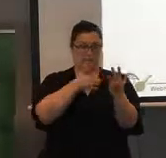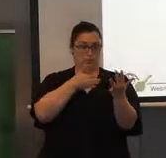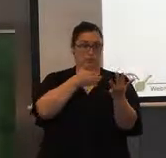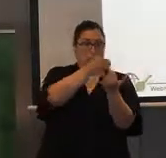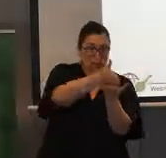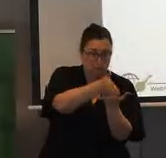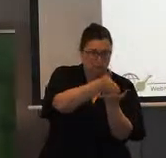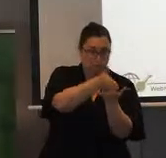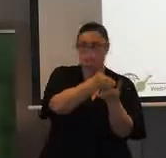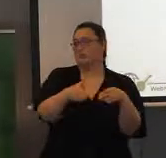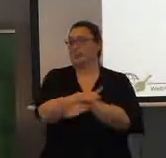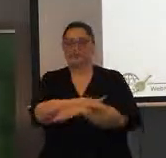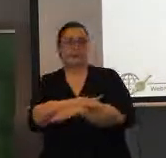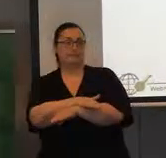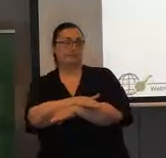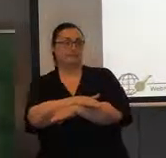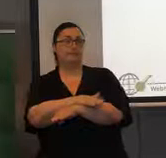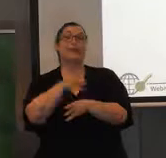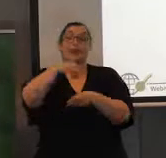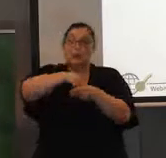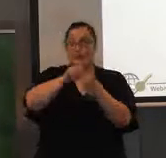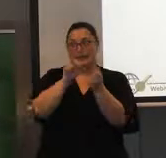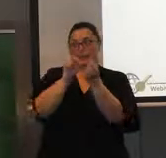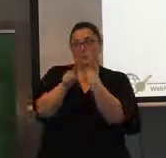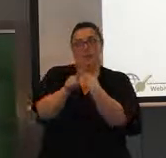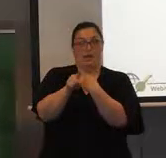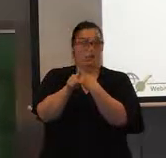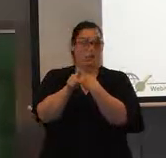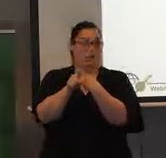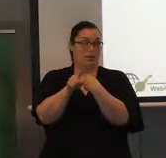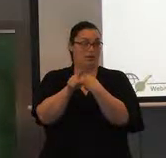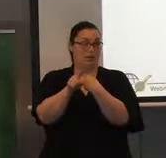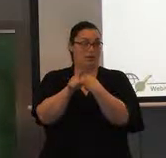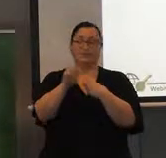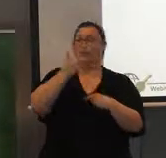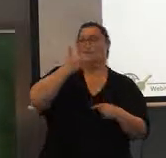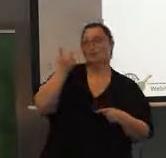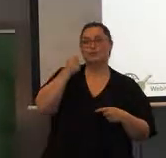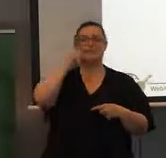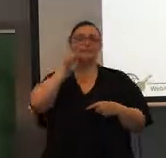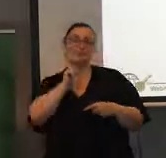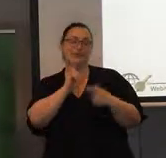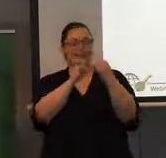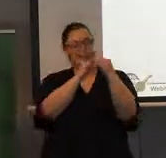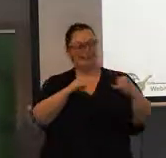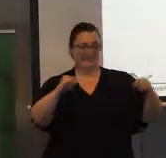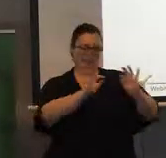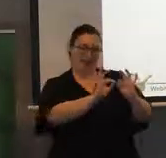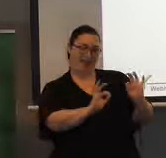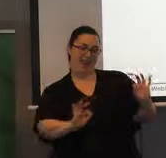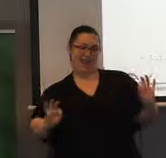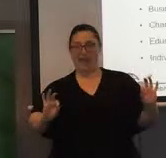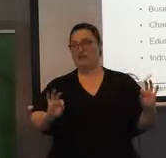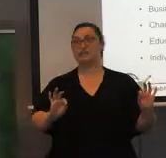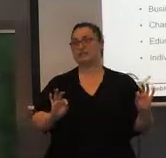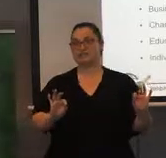connection to get is covered by them, including your email. So say goodbye to the pretty pink signature line that you've been